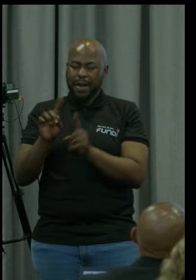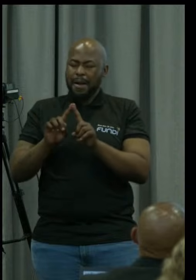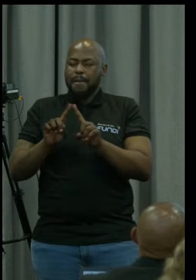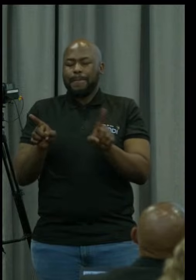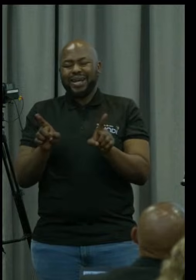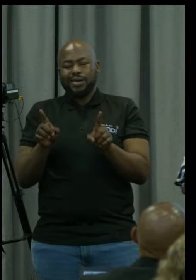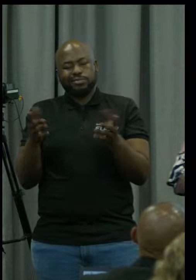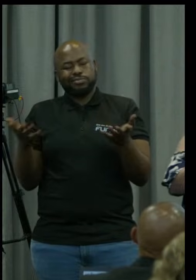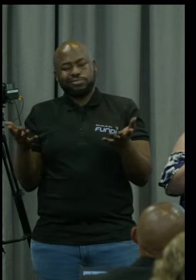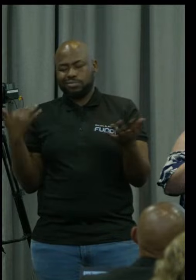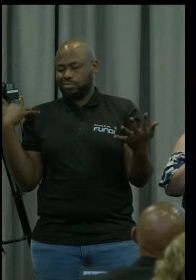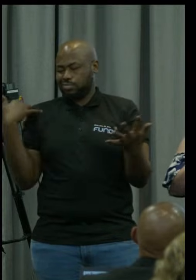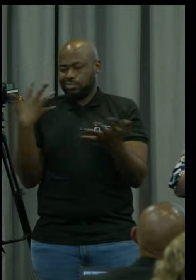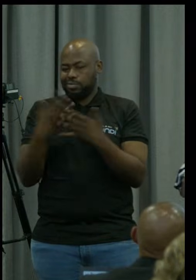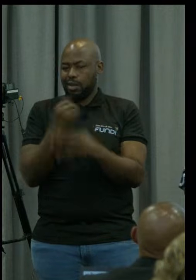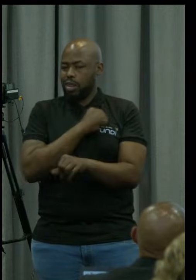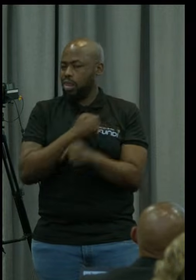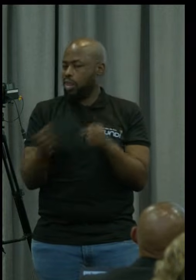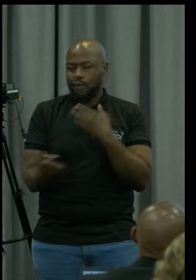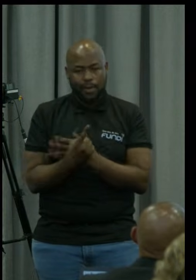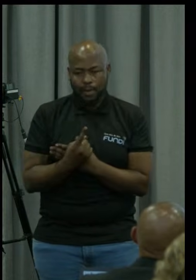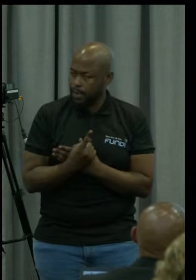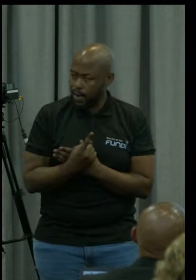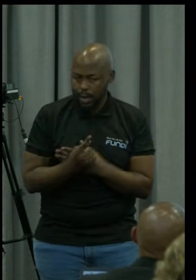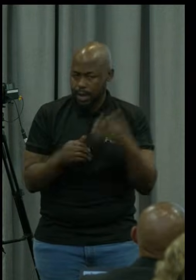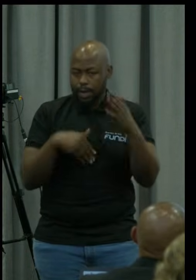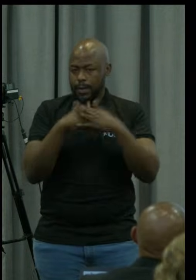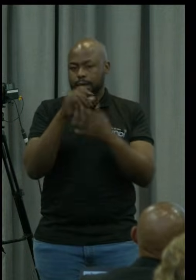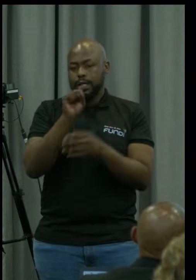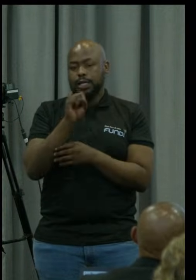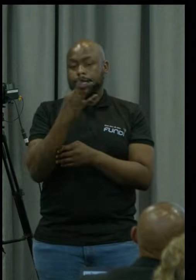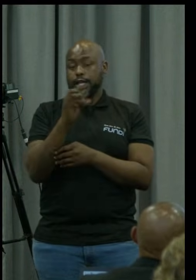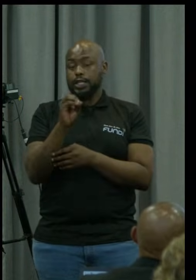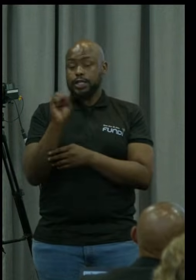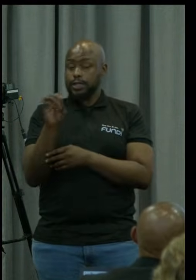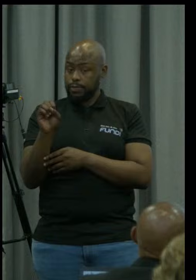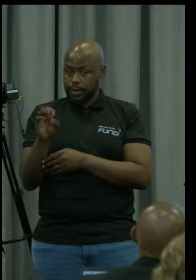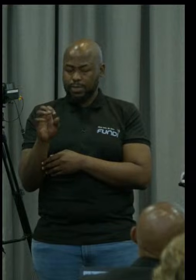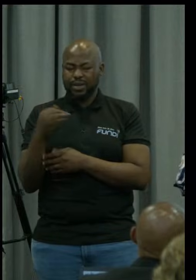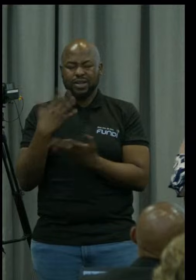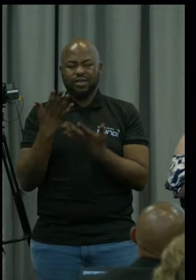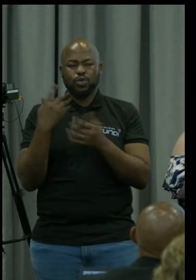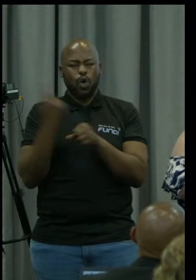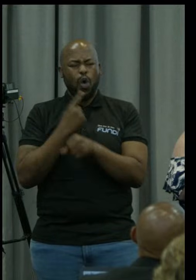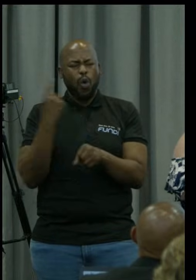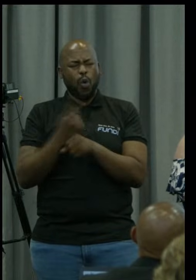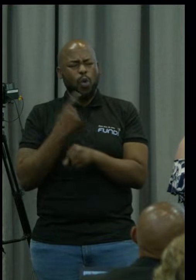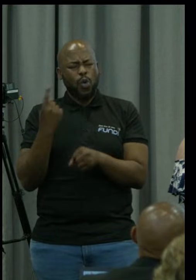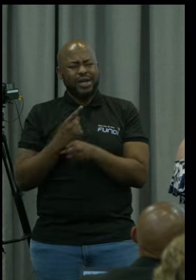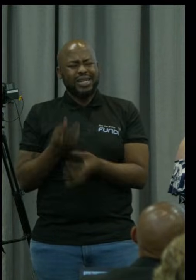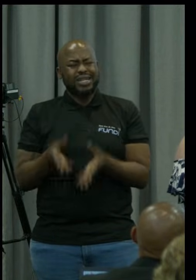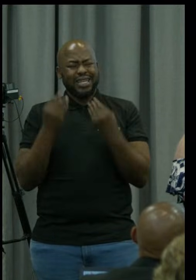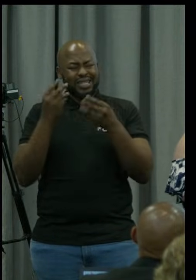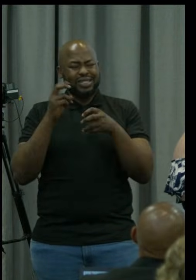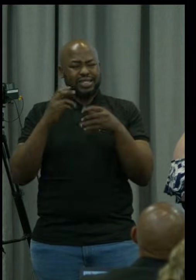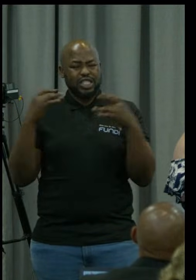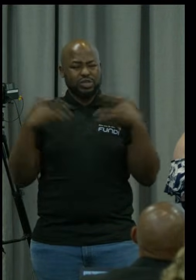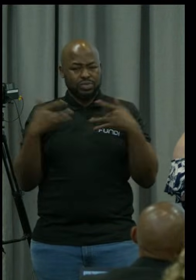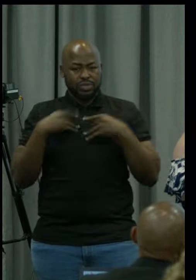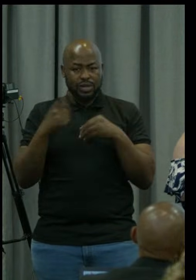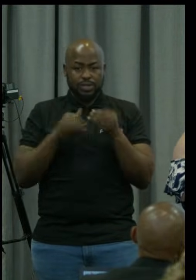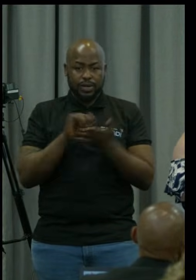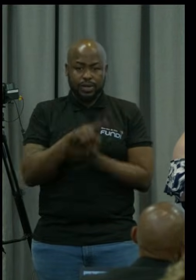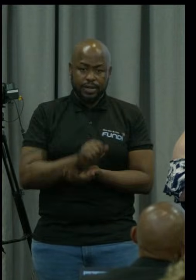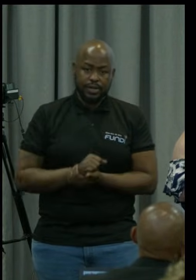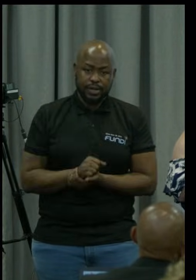this hasn't been happening by the 30th of September each year. And we get a lot of flack because of this, because it's very important for